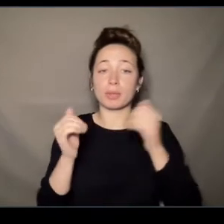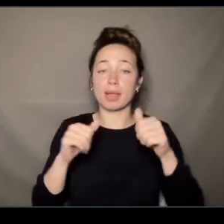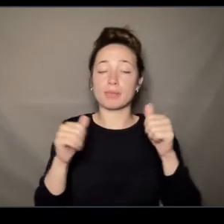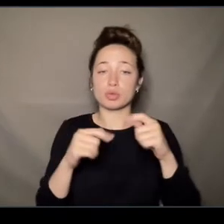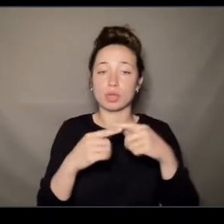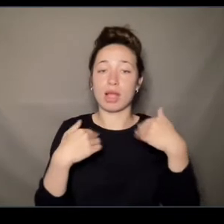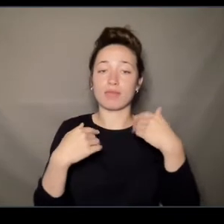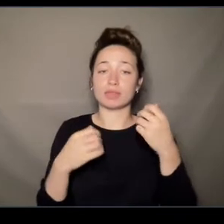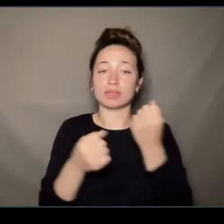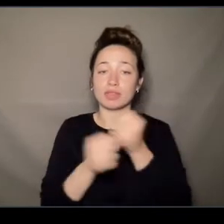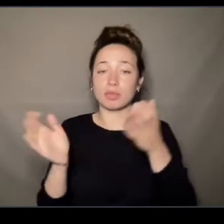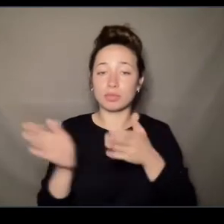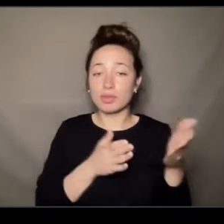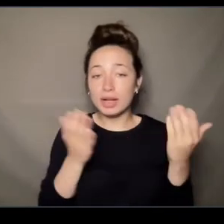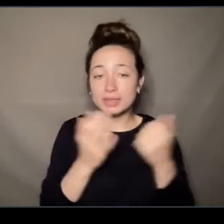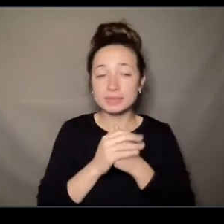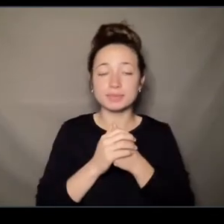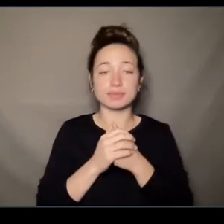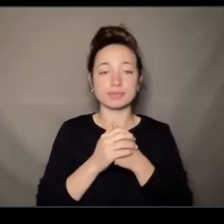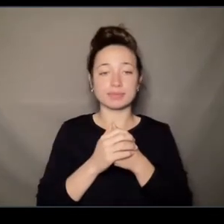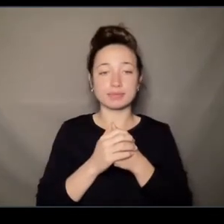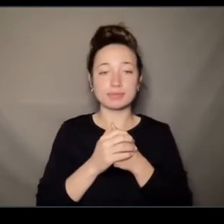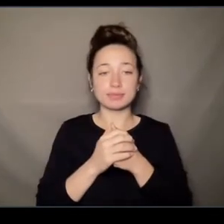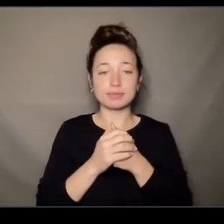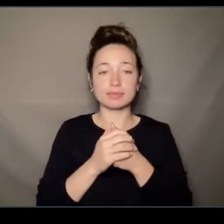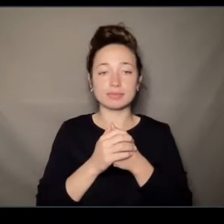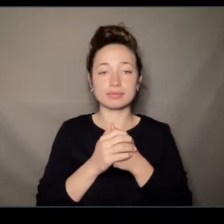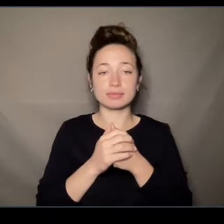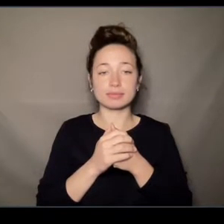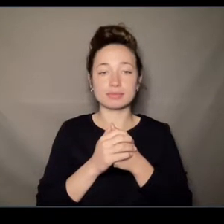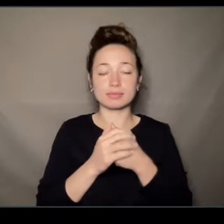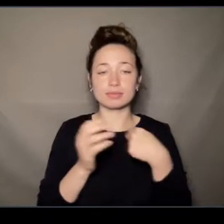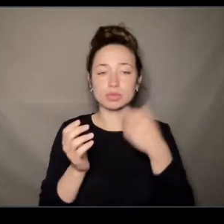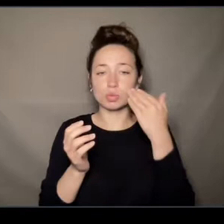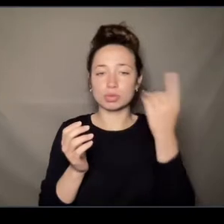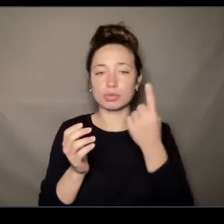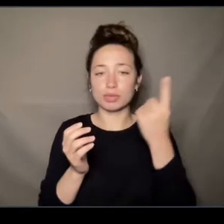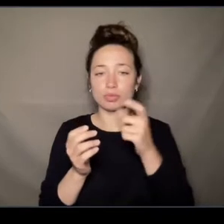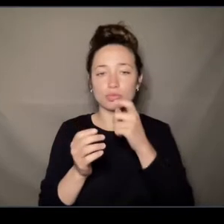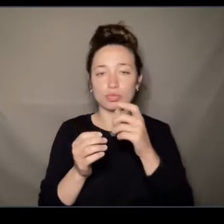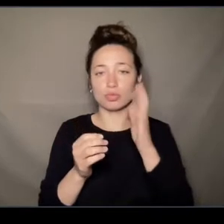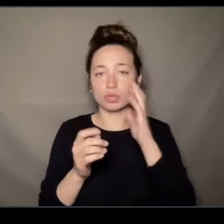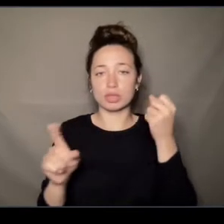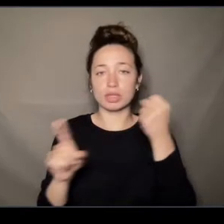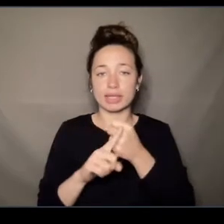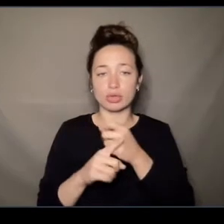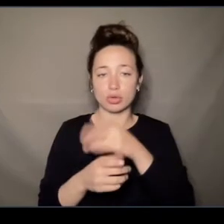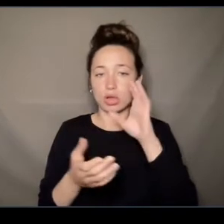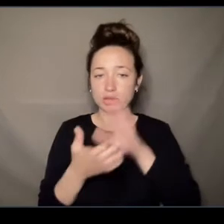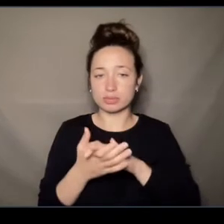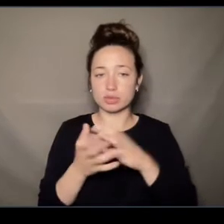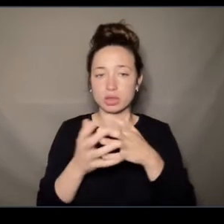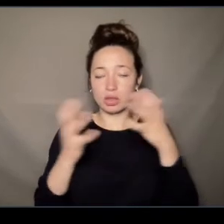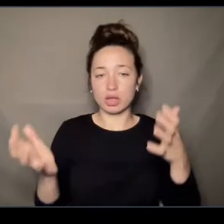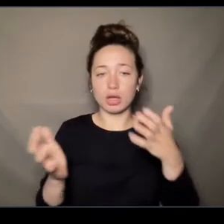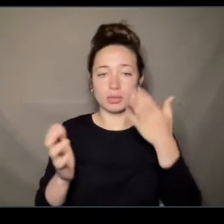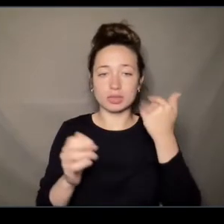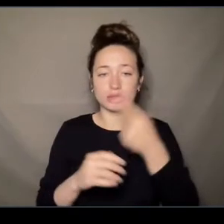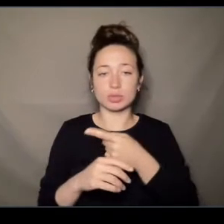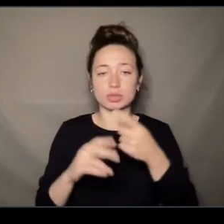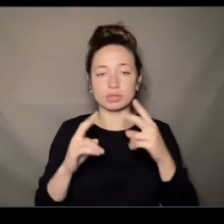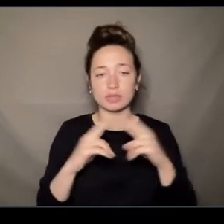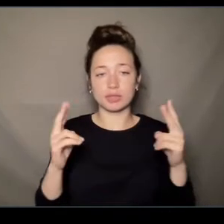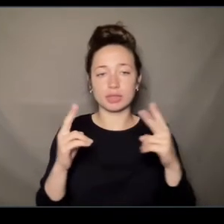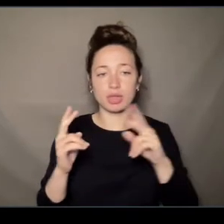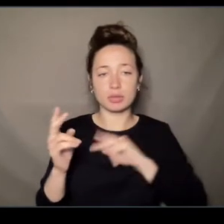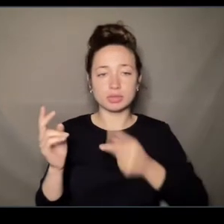able to have a safety plan. We actually knew somebody who would hit her husband a lot because she was